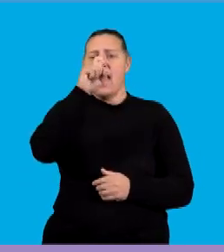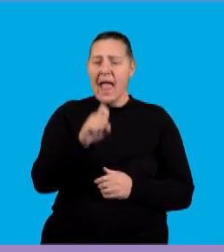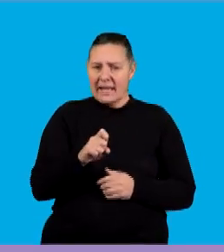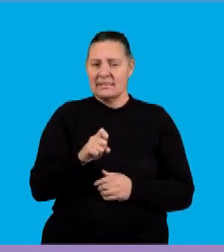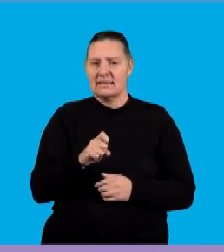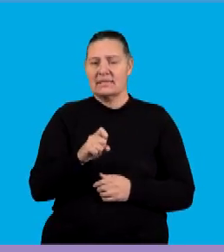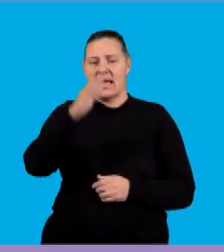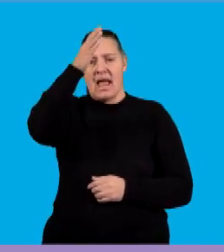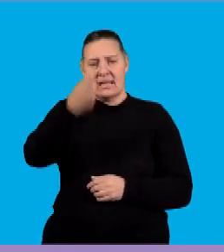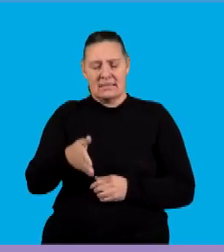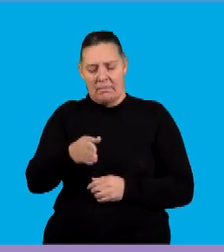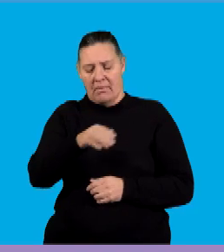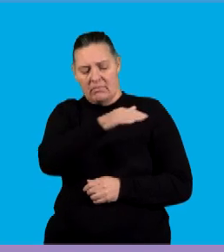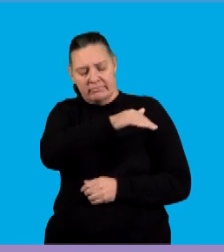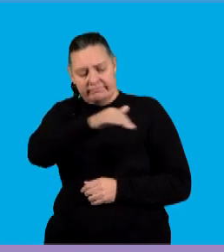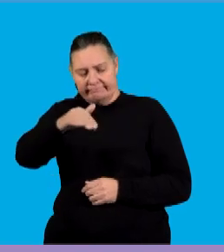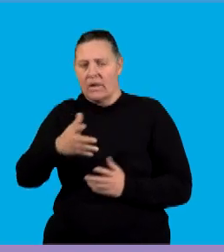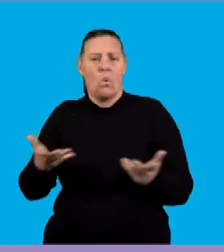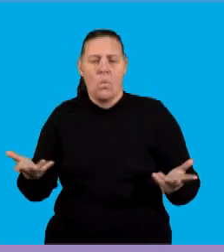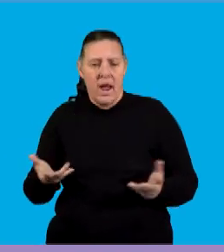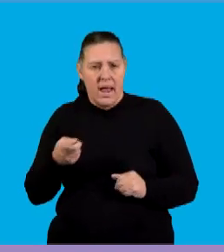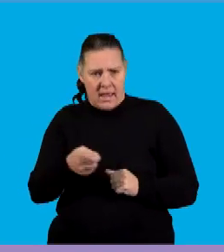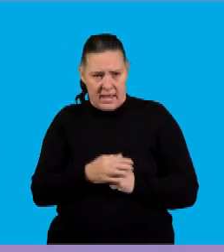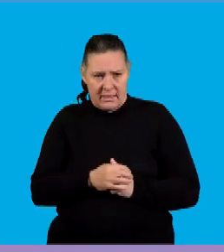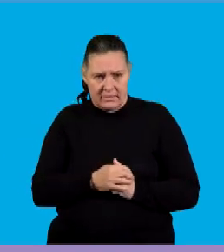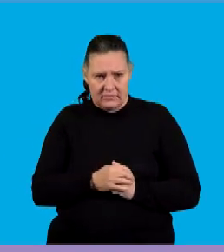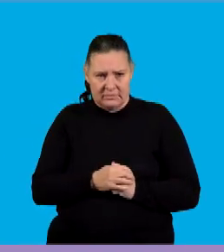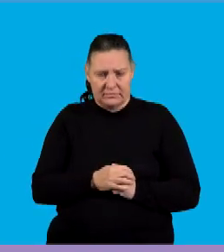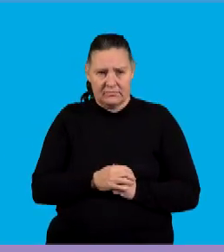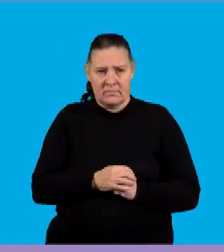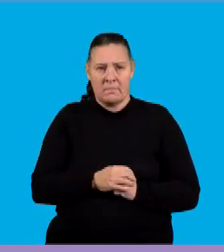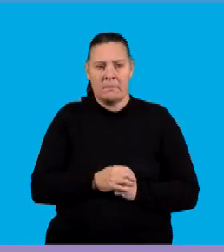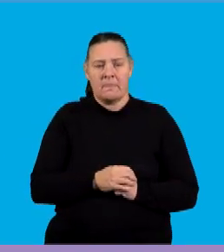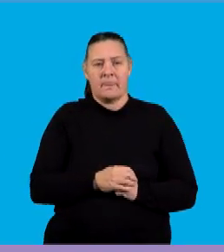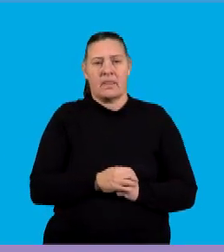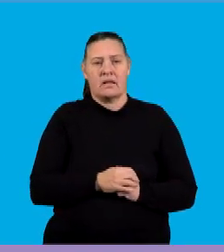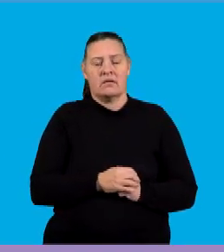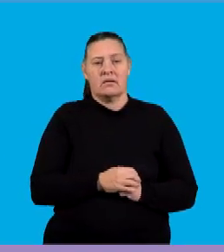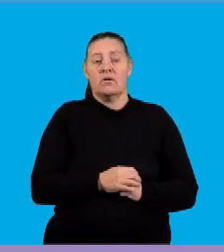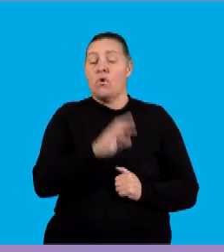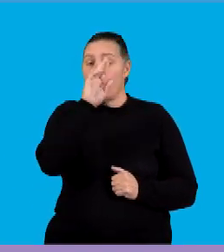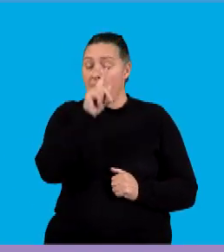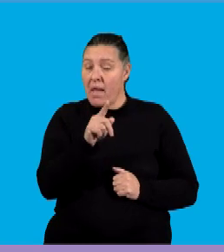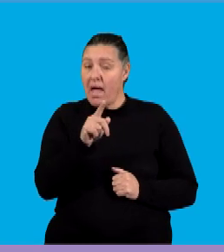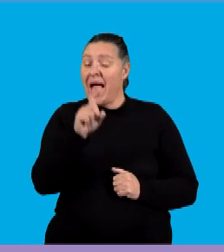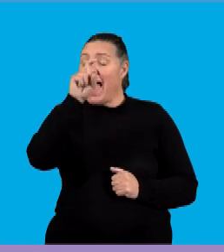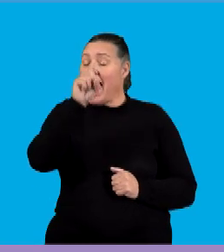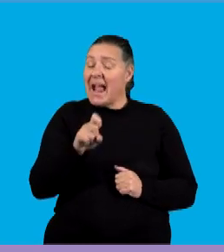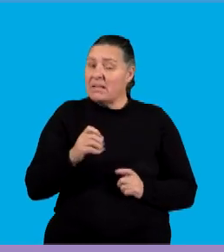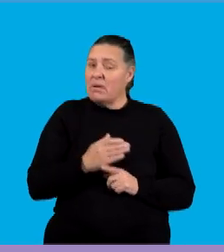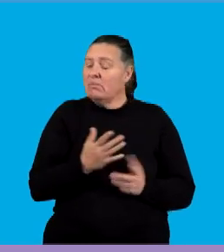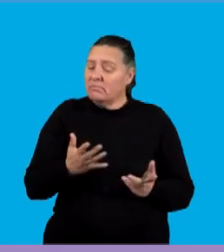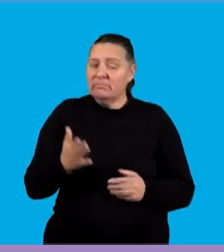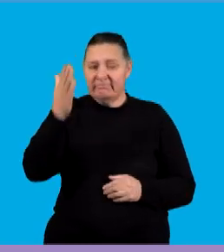remember, the x-intercept, we know that y is equals to 0. So all the points that are on